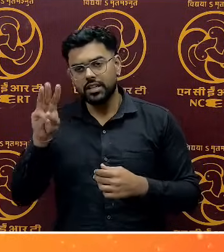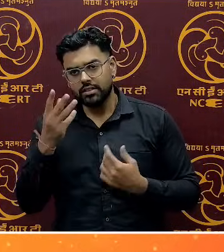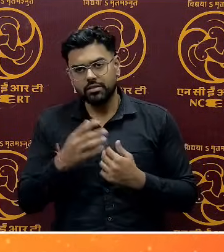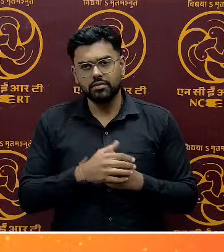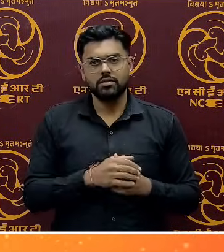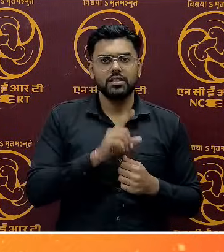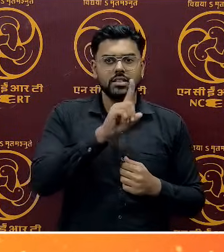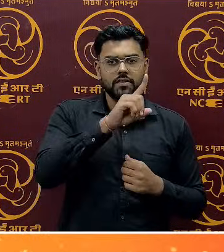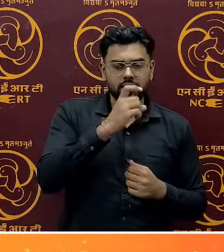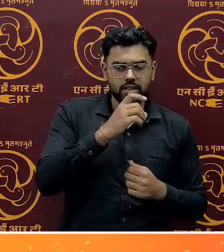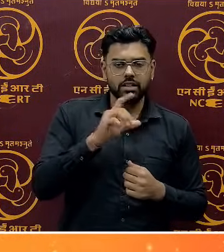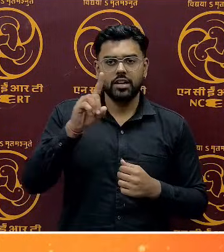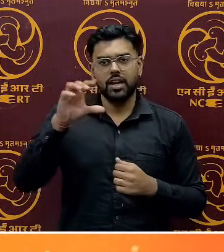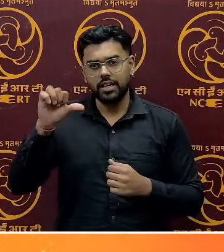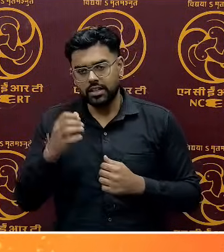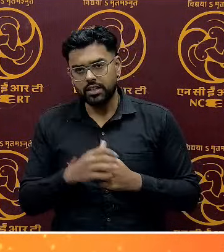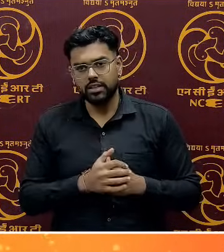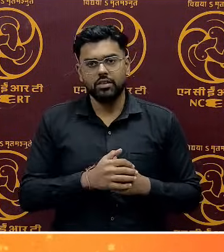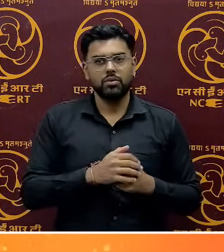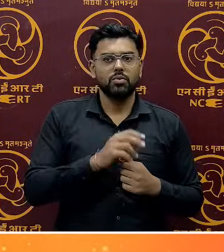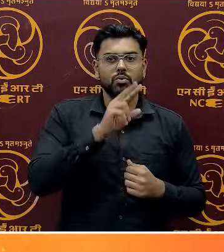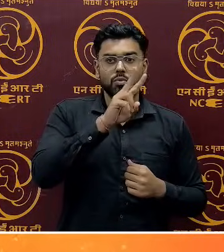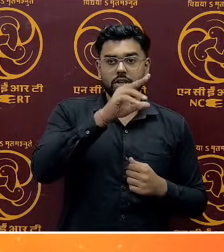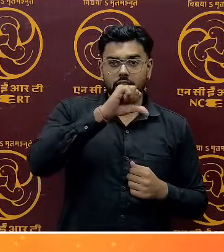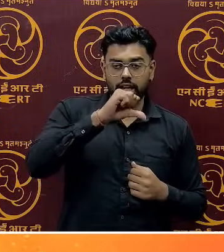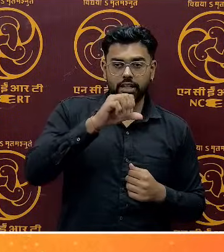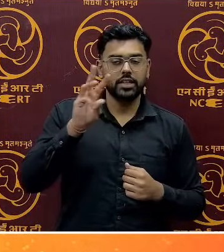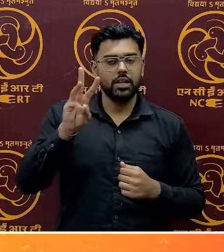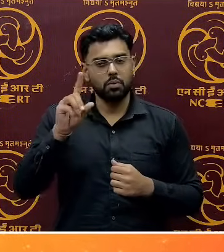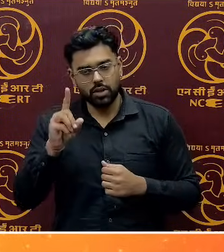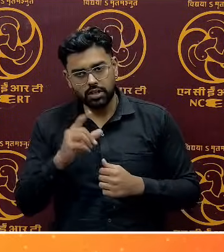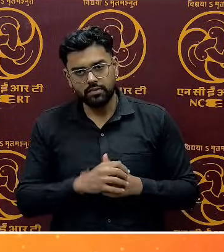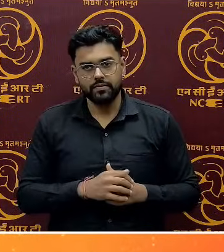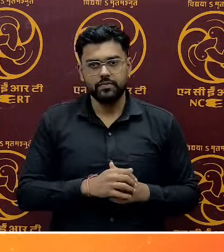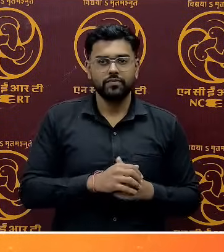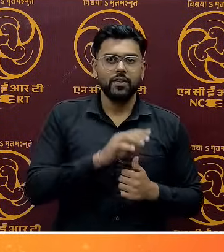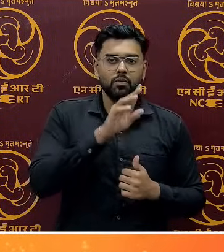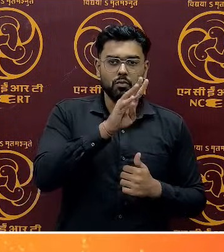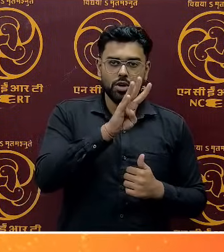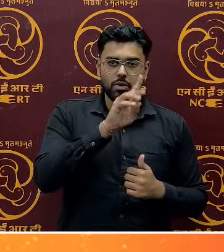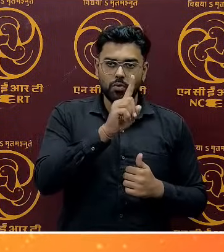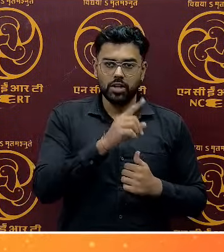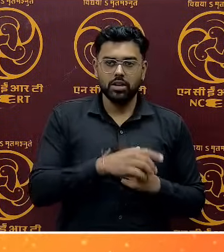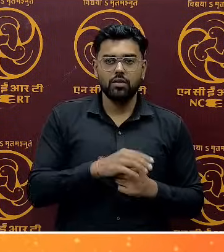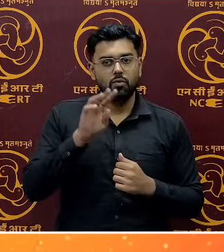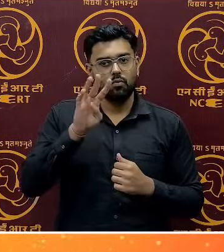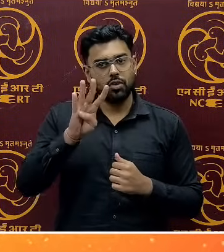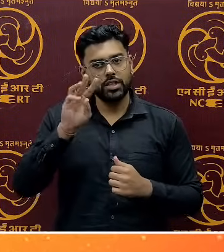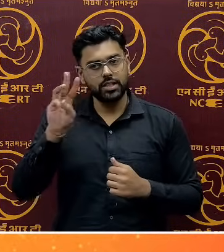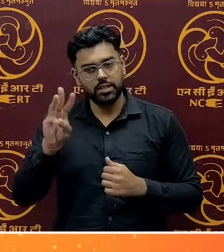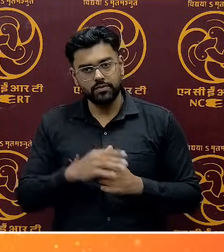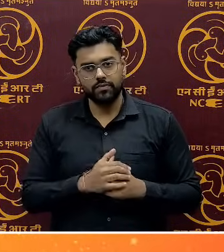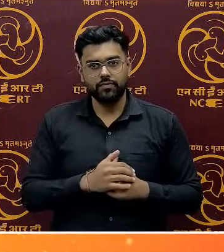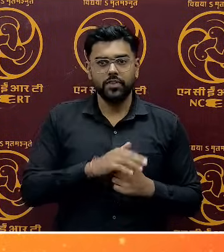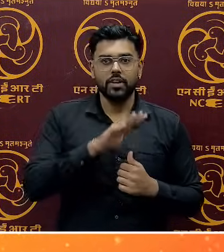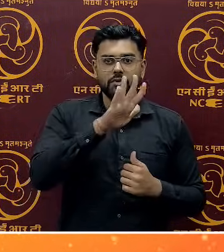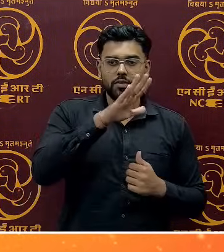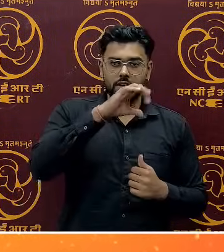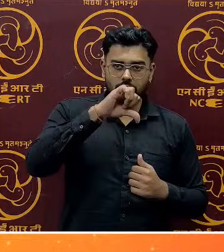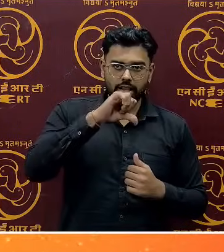and 19, 29 and 31, 41 and 43,